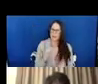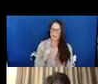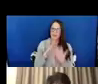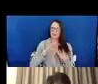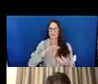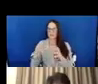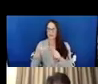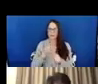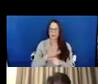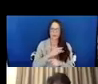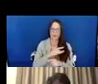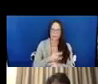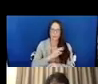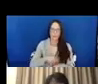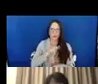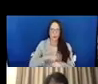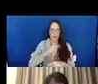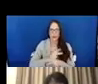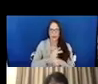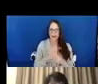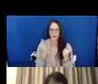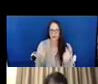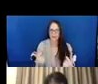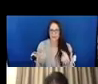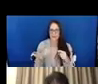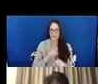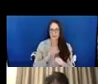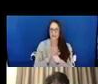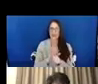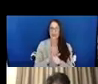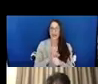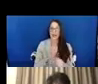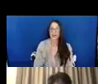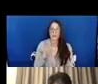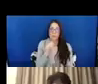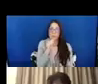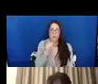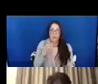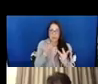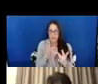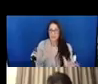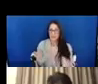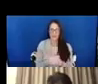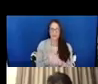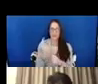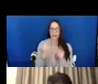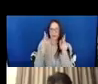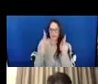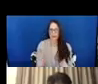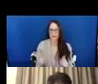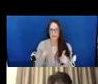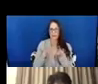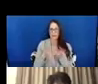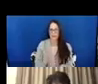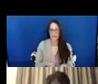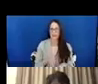care routines during the pandemic as personal touch took on new risks. One participant described a particularly